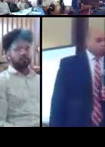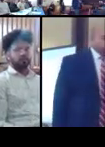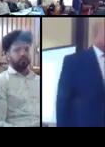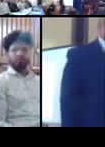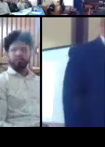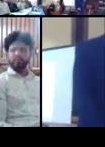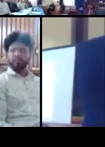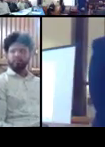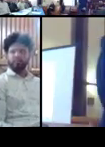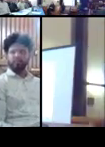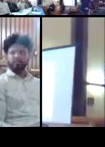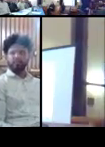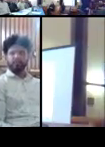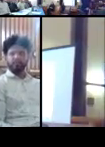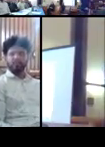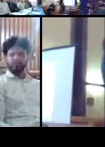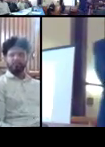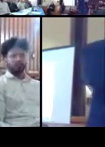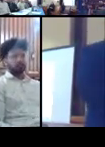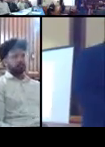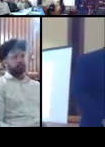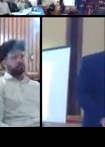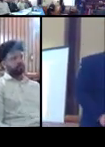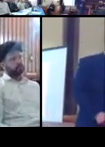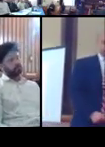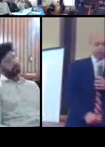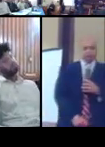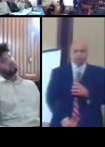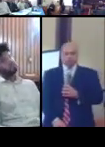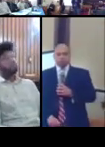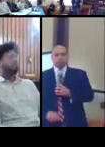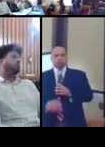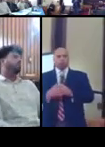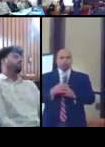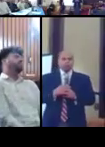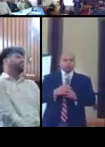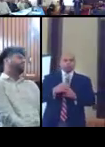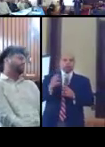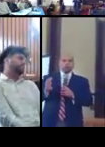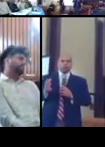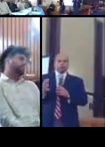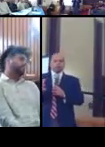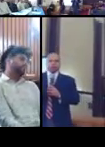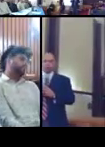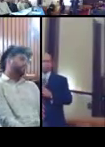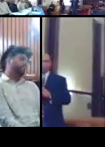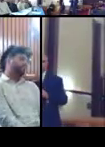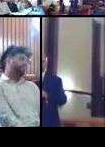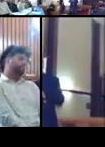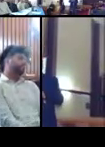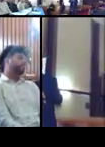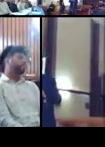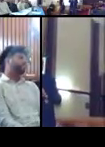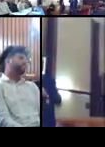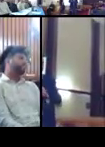Also, that specifically the plan implementation funding. Yes, and so when pays through this program,